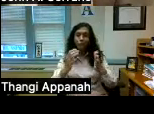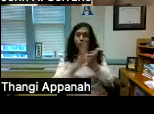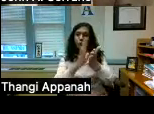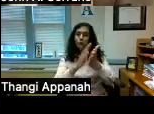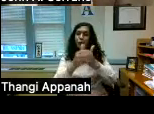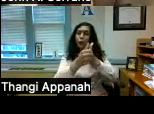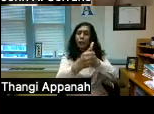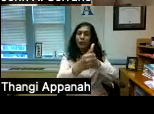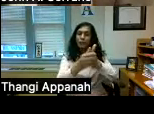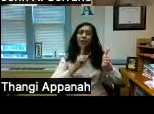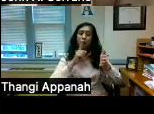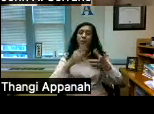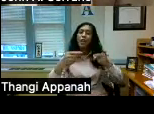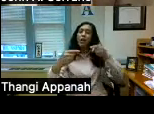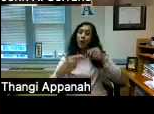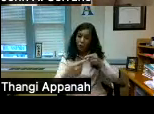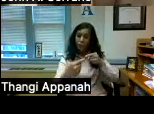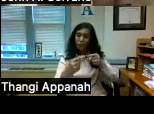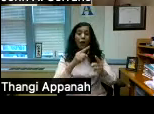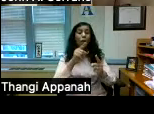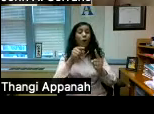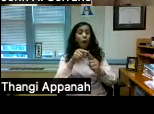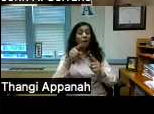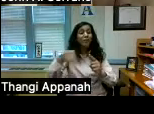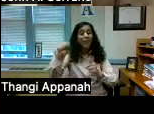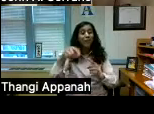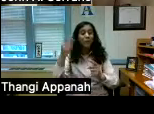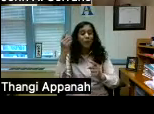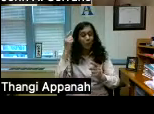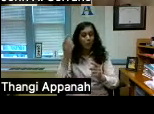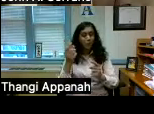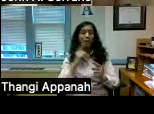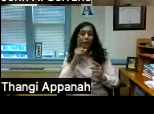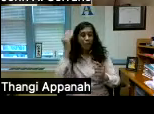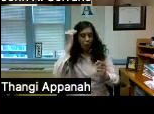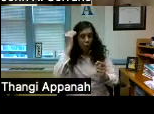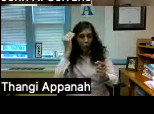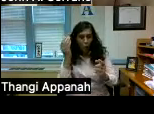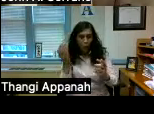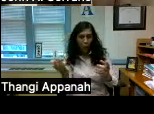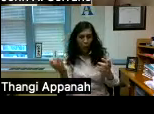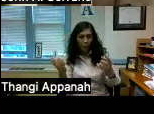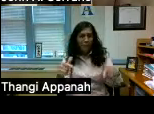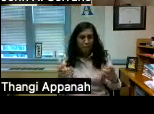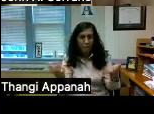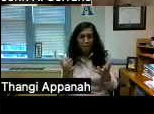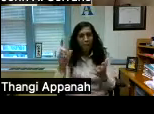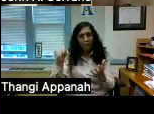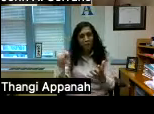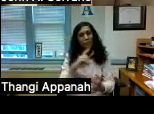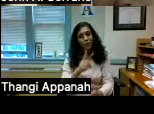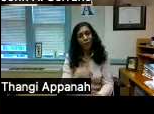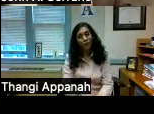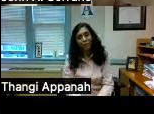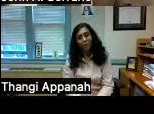We really saw how teachers and school leaders were really hurt when, well, we already